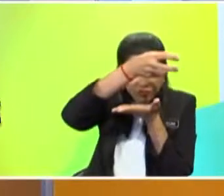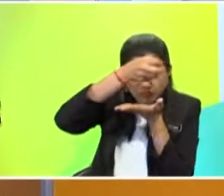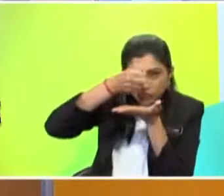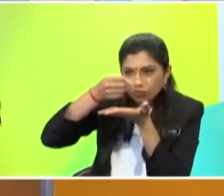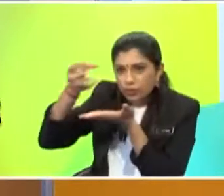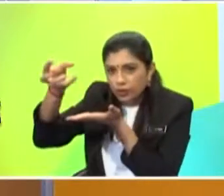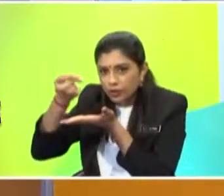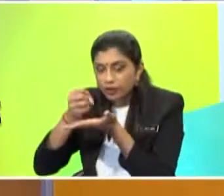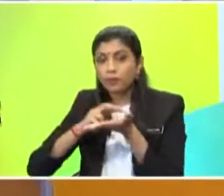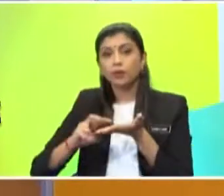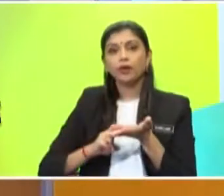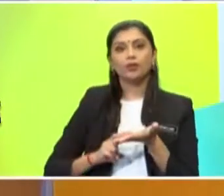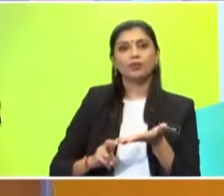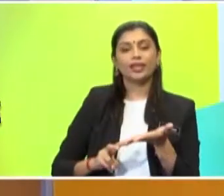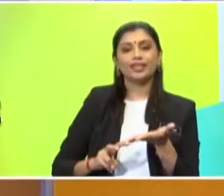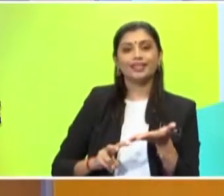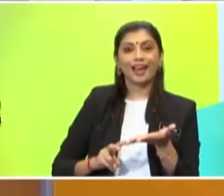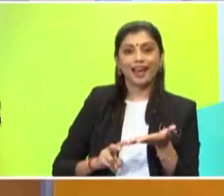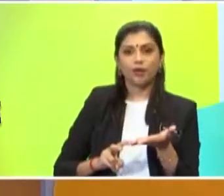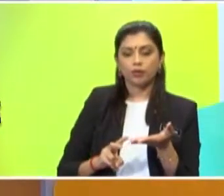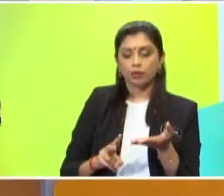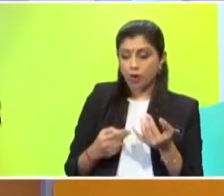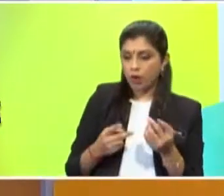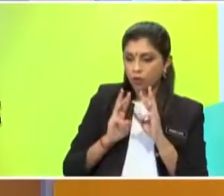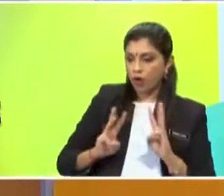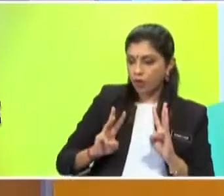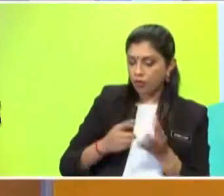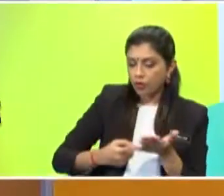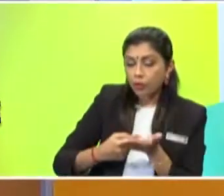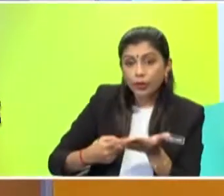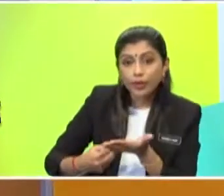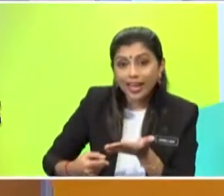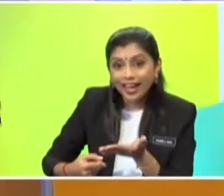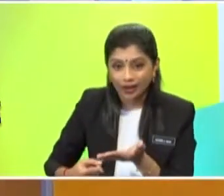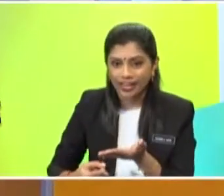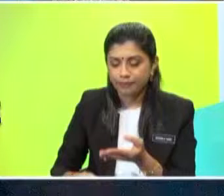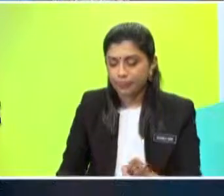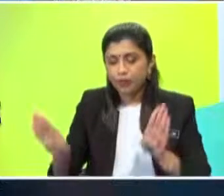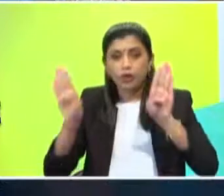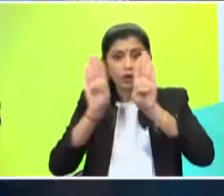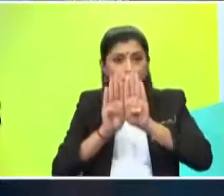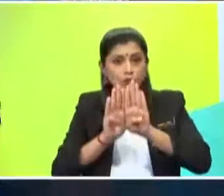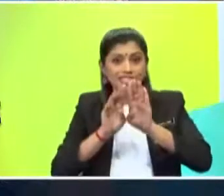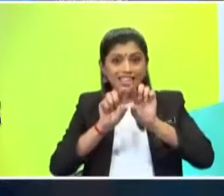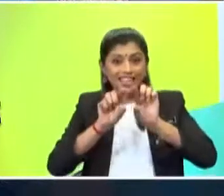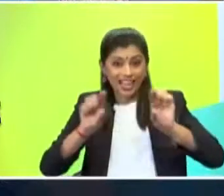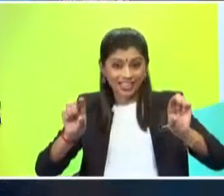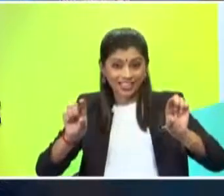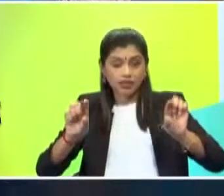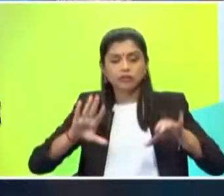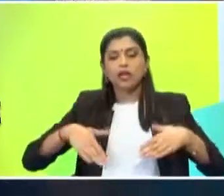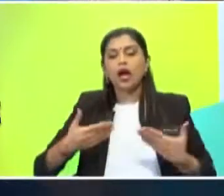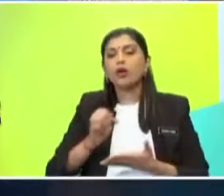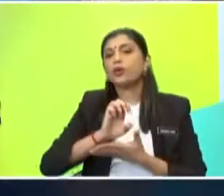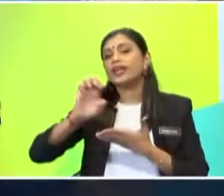email. Okay. Now, that goes under opening line. So what about closing line? It is an idea of ending your email. Yes. All